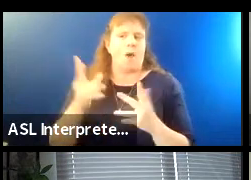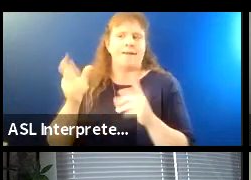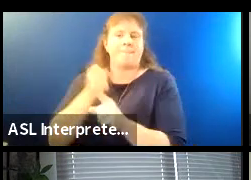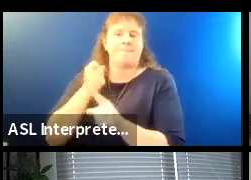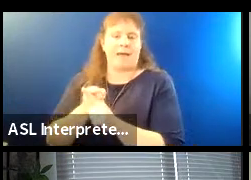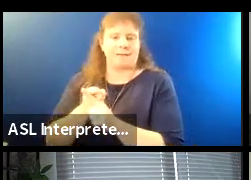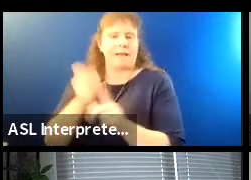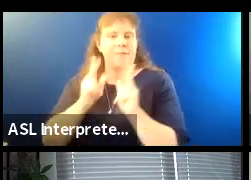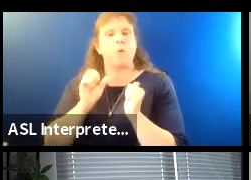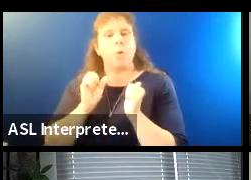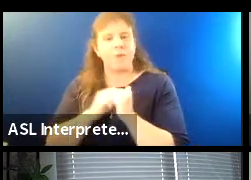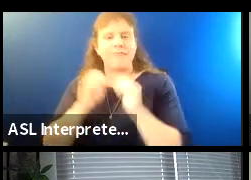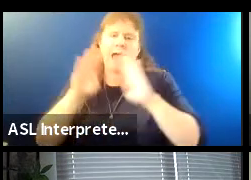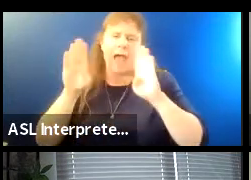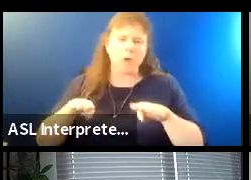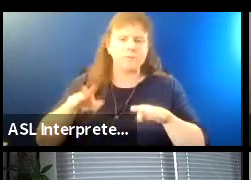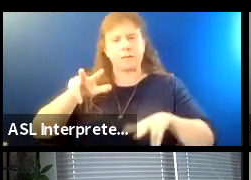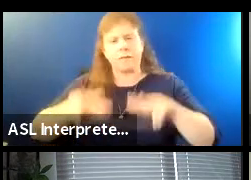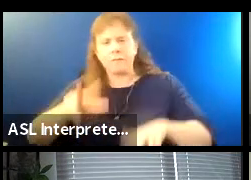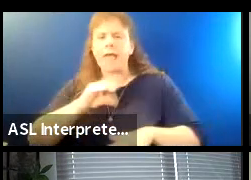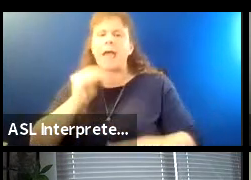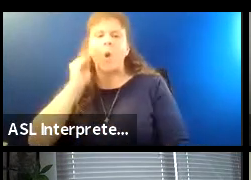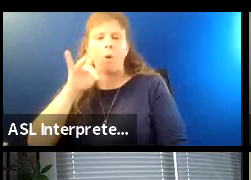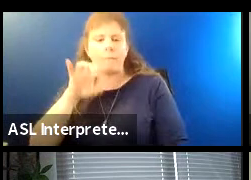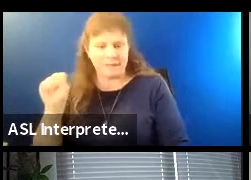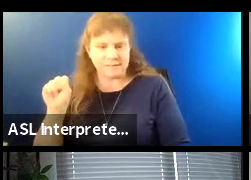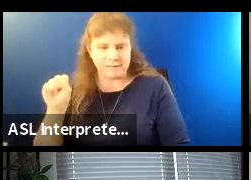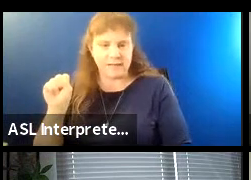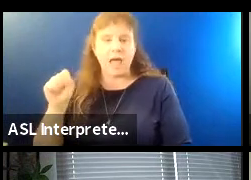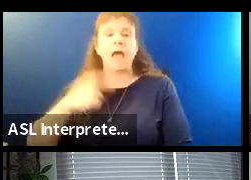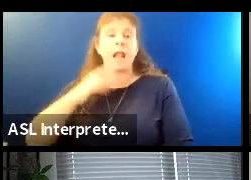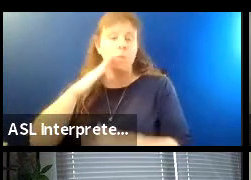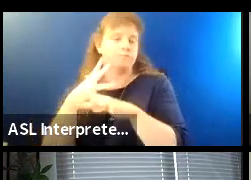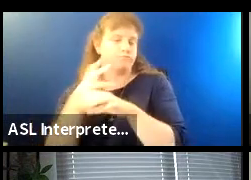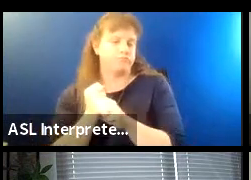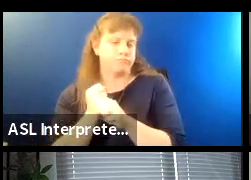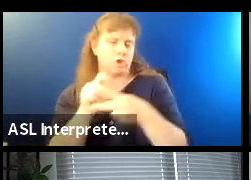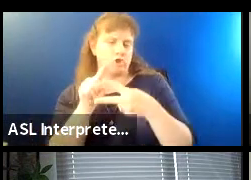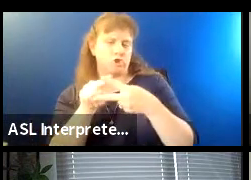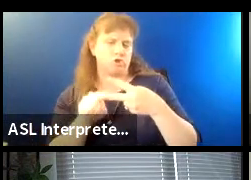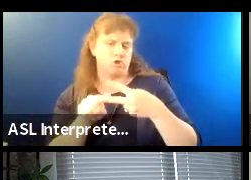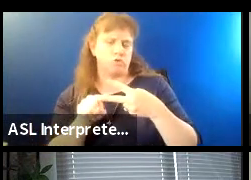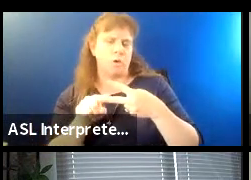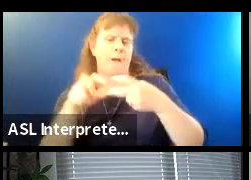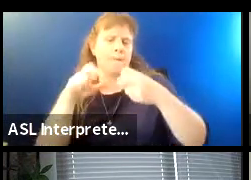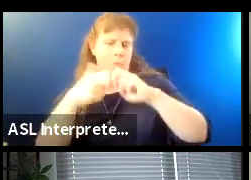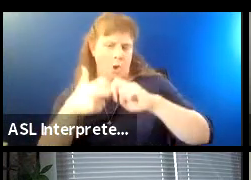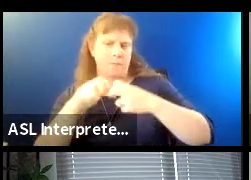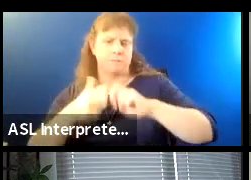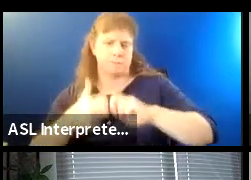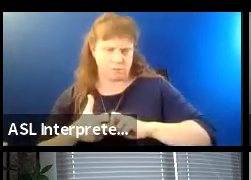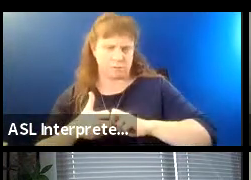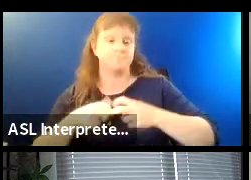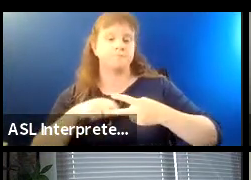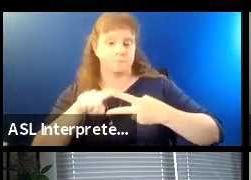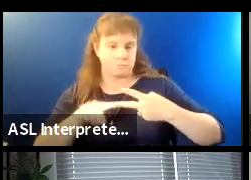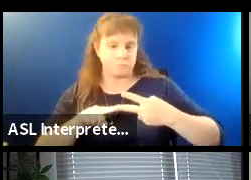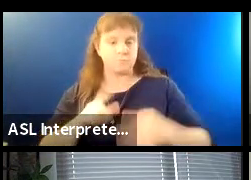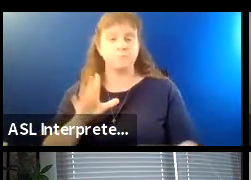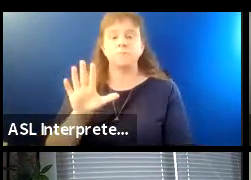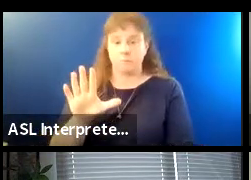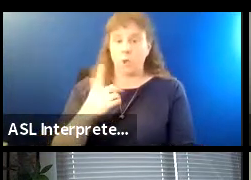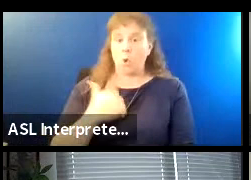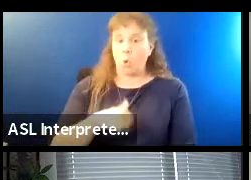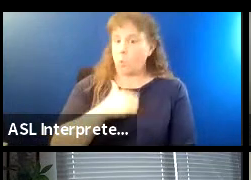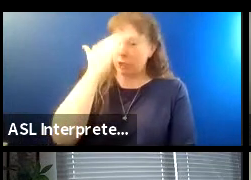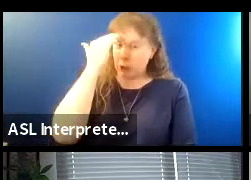or homelessness the most. For purposes of brevity, I will focus on 2 key issues and related considerations. We knew almost